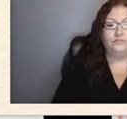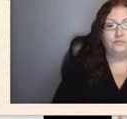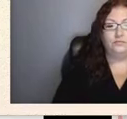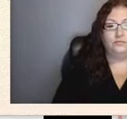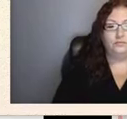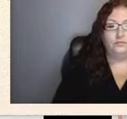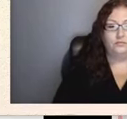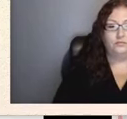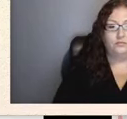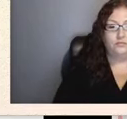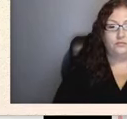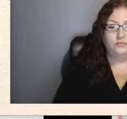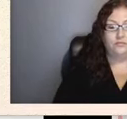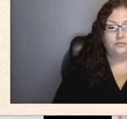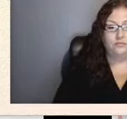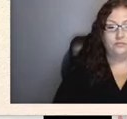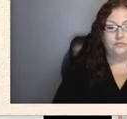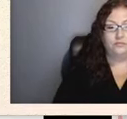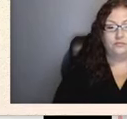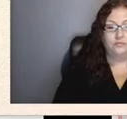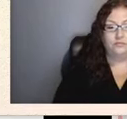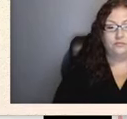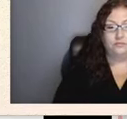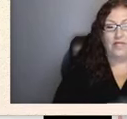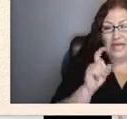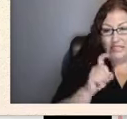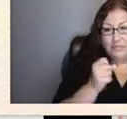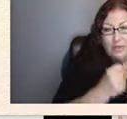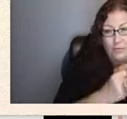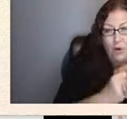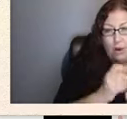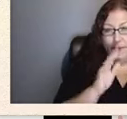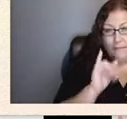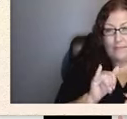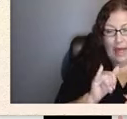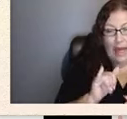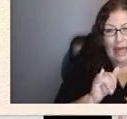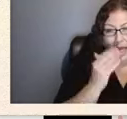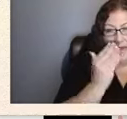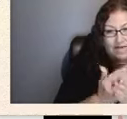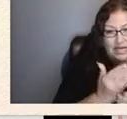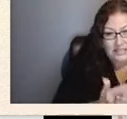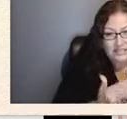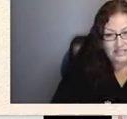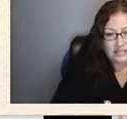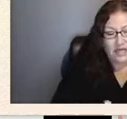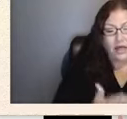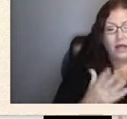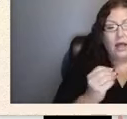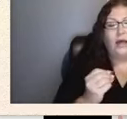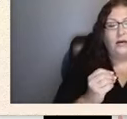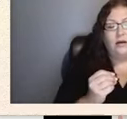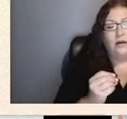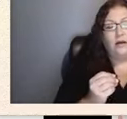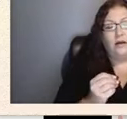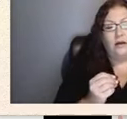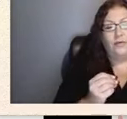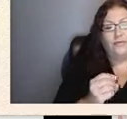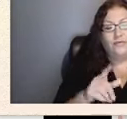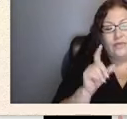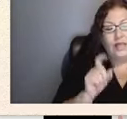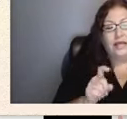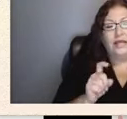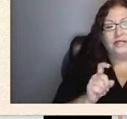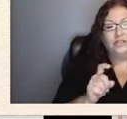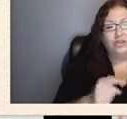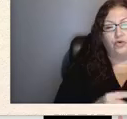category needs to be supported by credible evidence, and it needs to